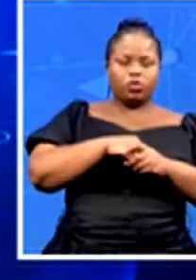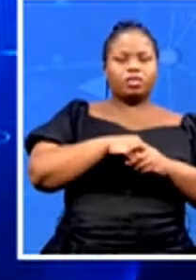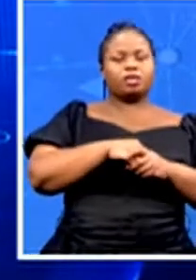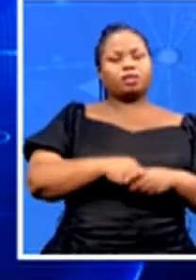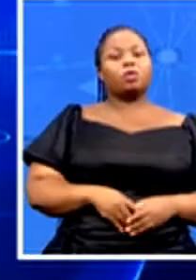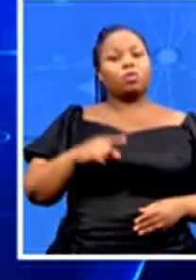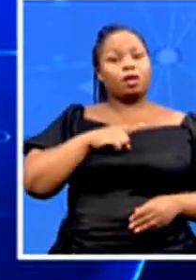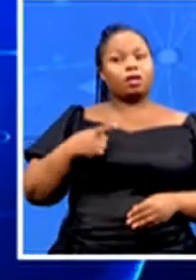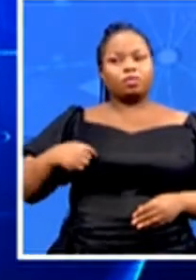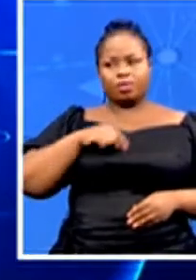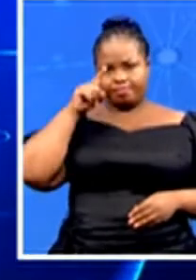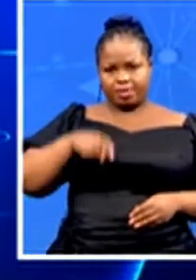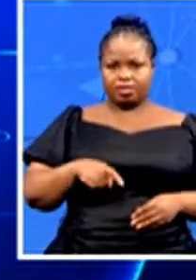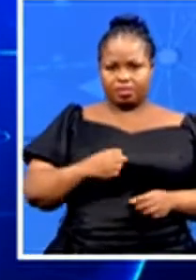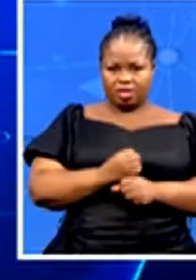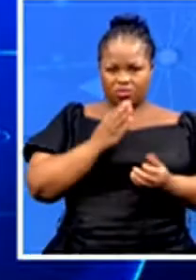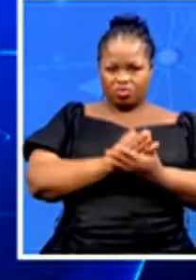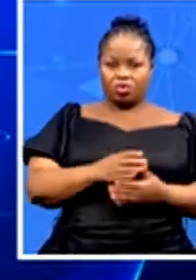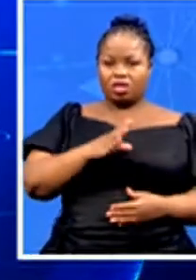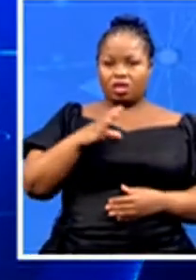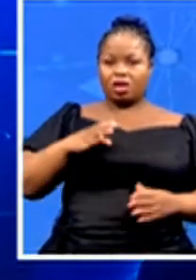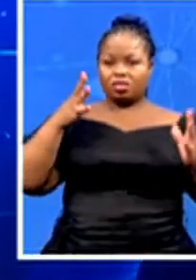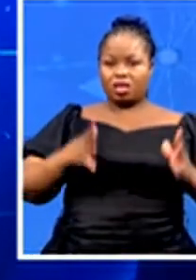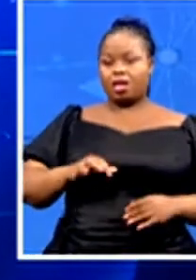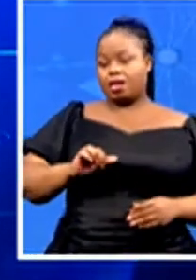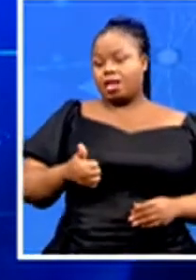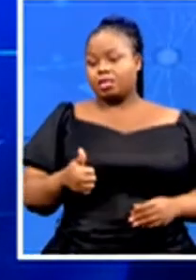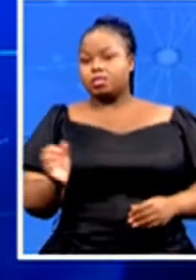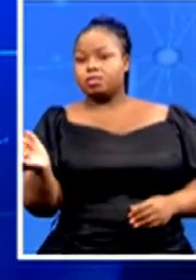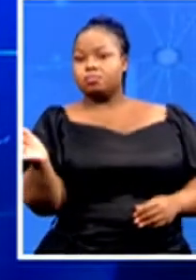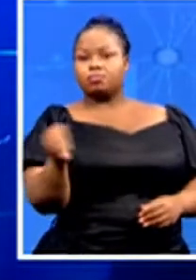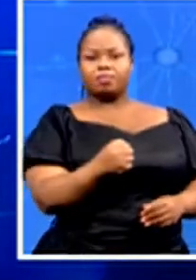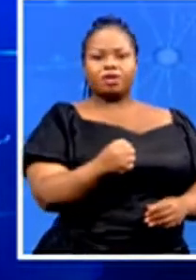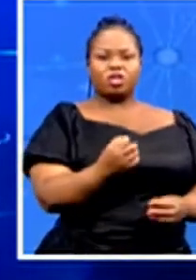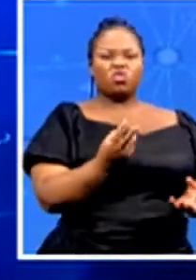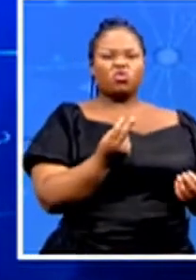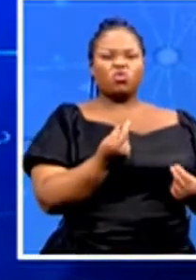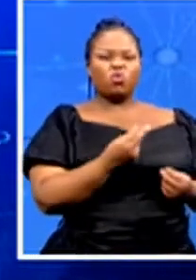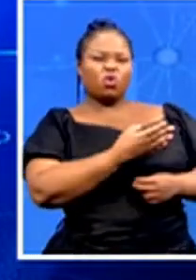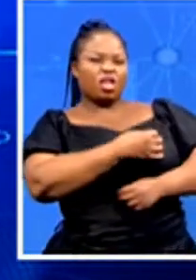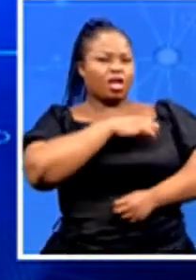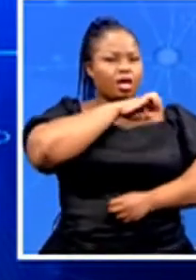councillors bring new energy into this space.